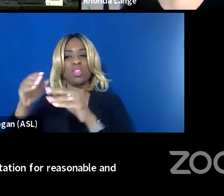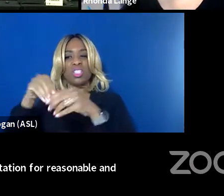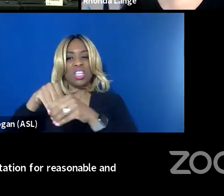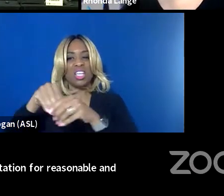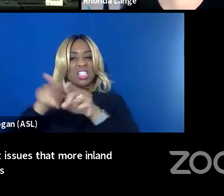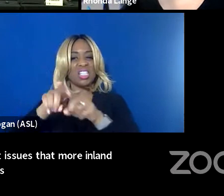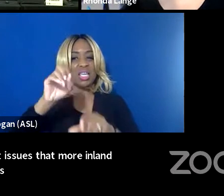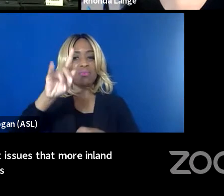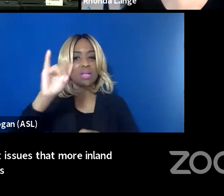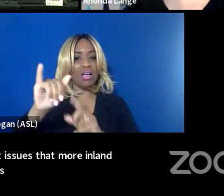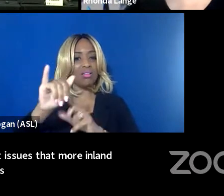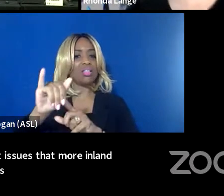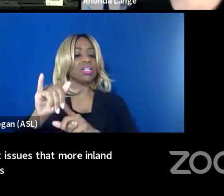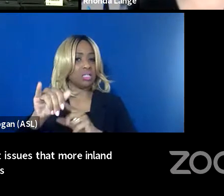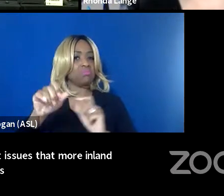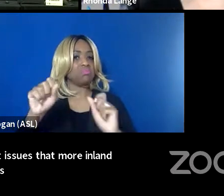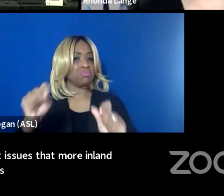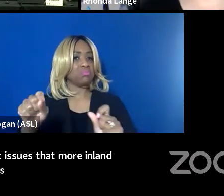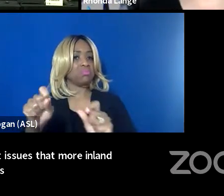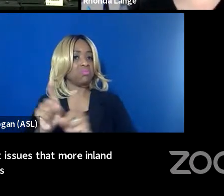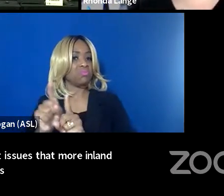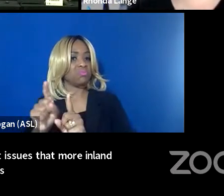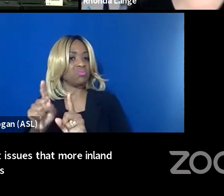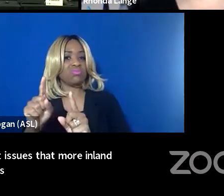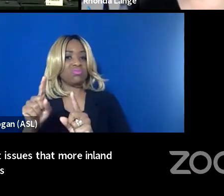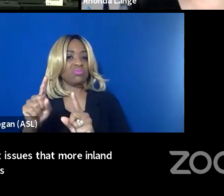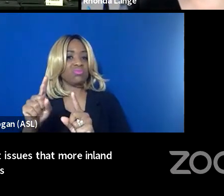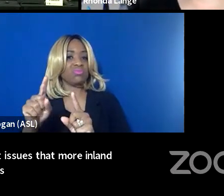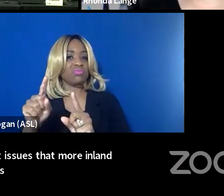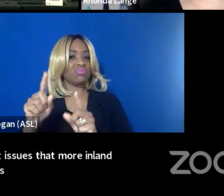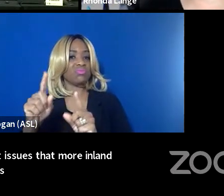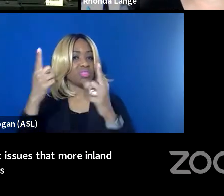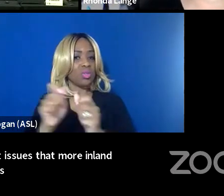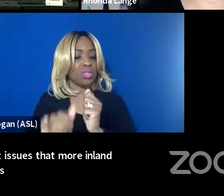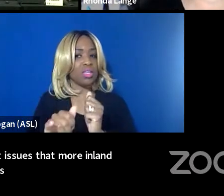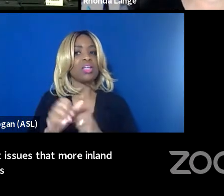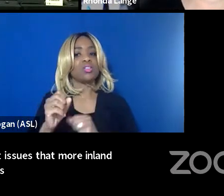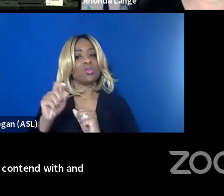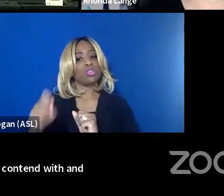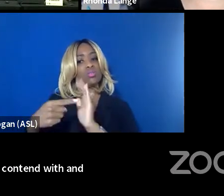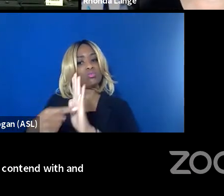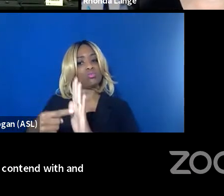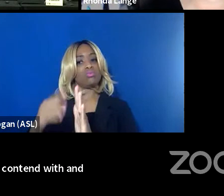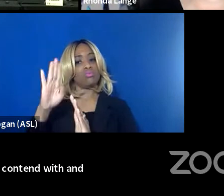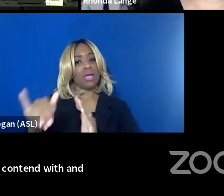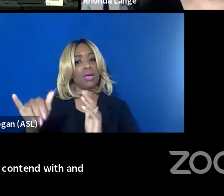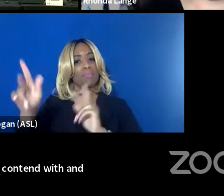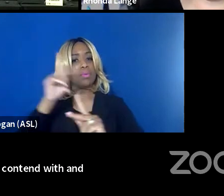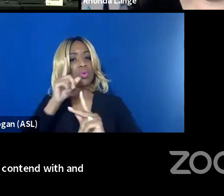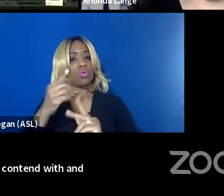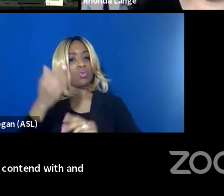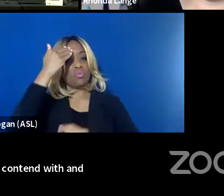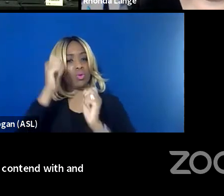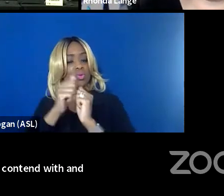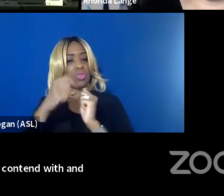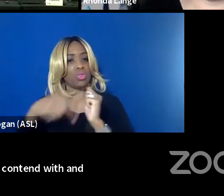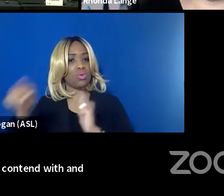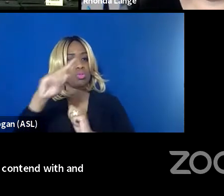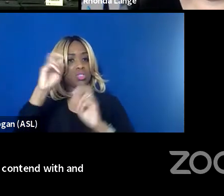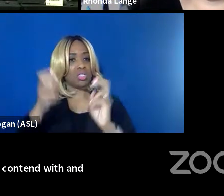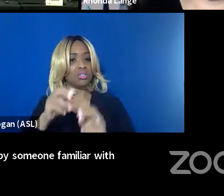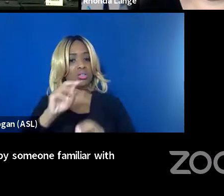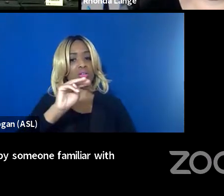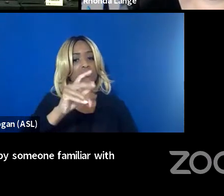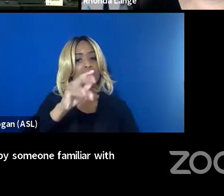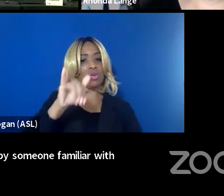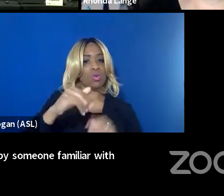to contend with. And they, like us, should be represented by someone familiar with their issues. Minority representation